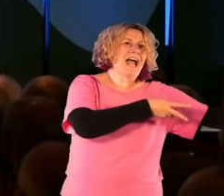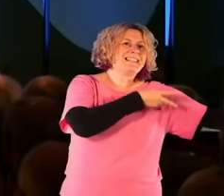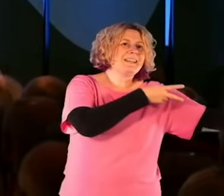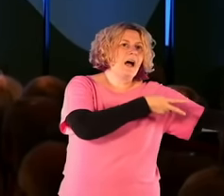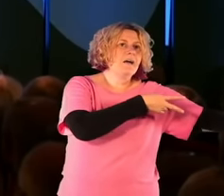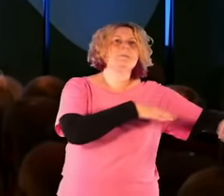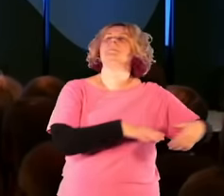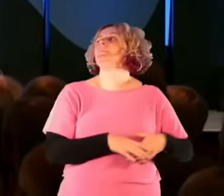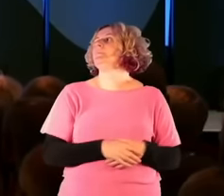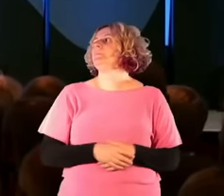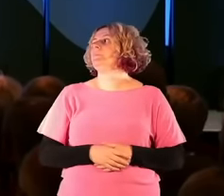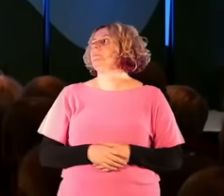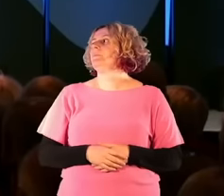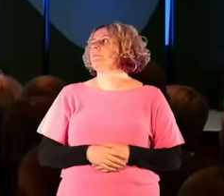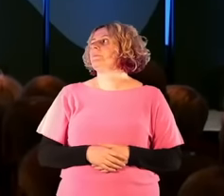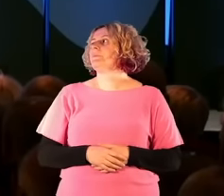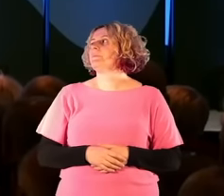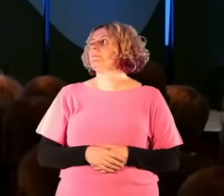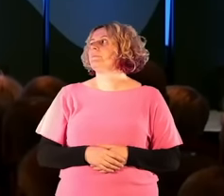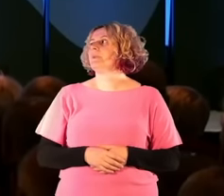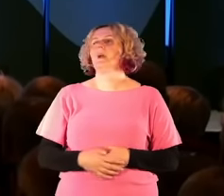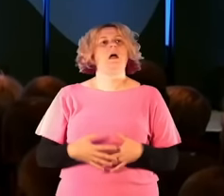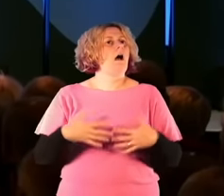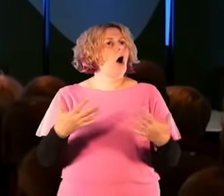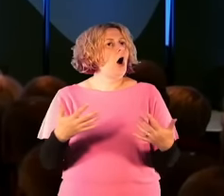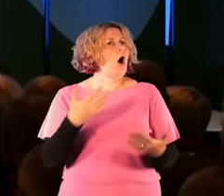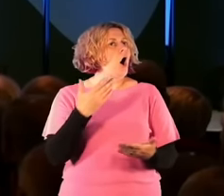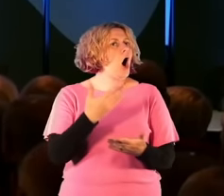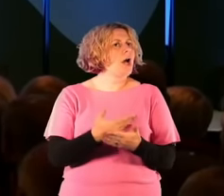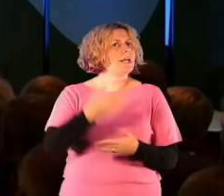amazed me was on a sunny day,